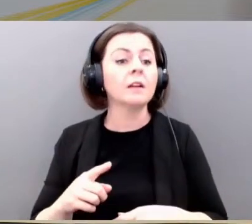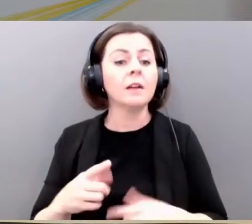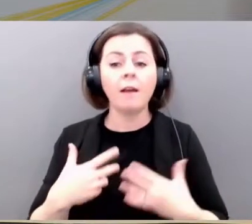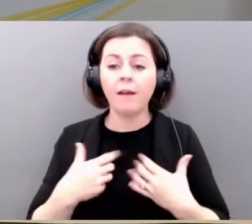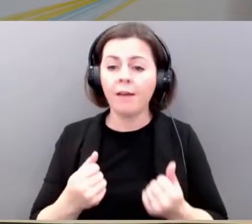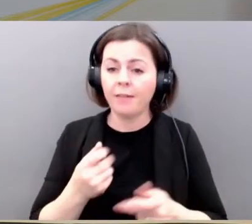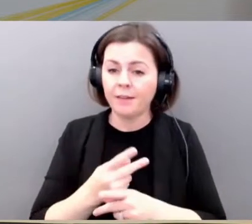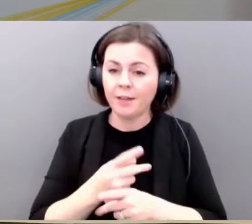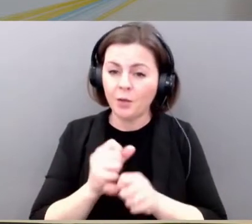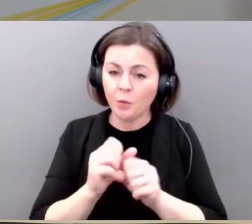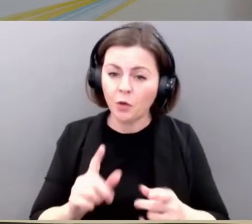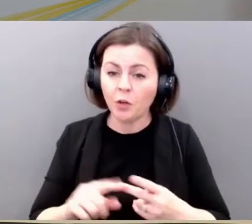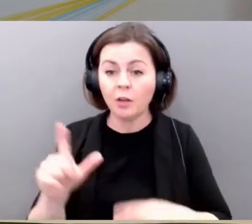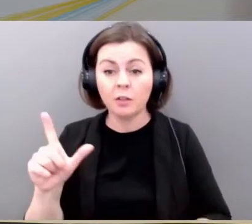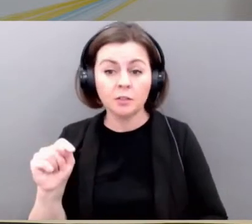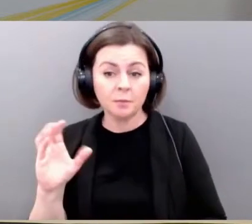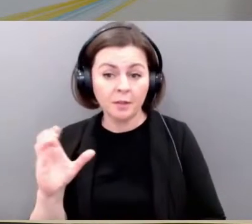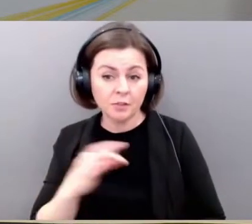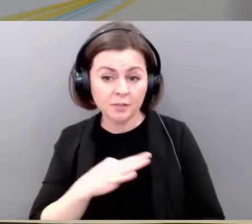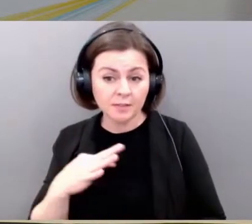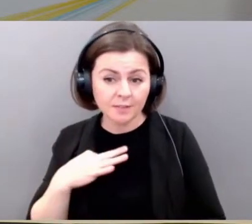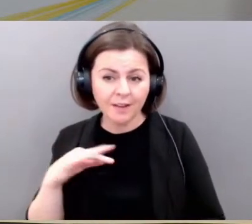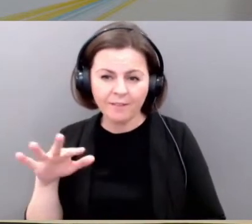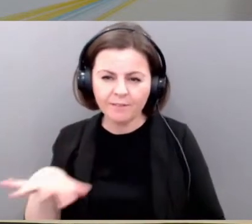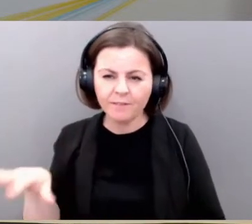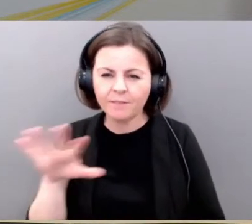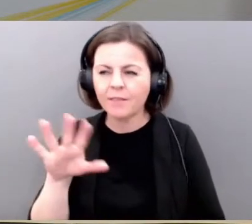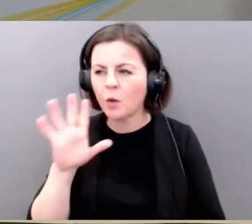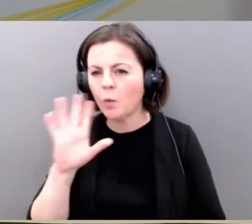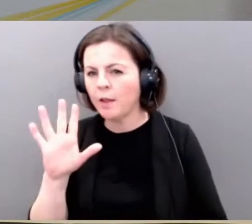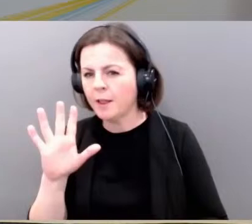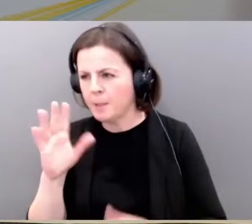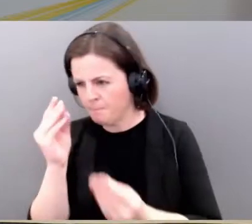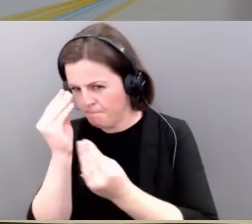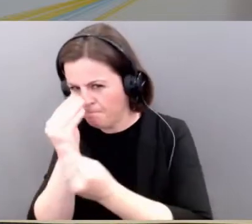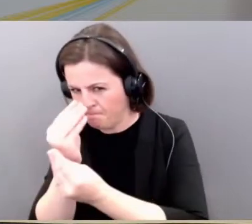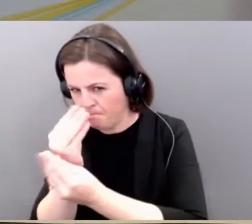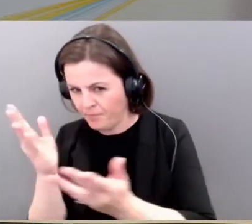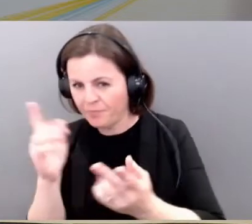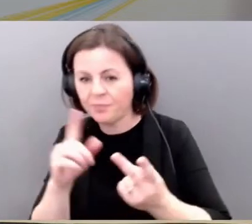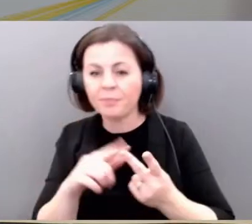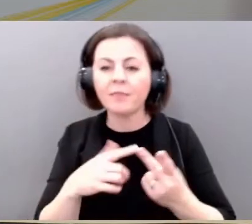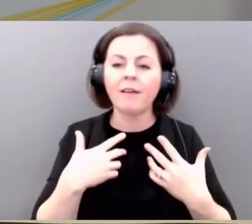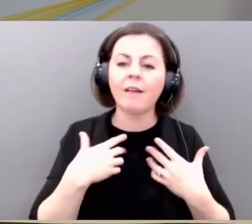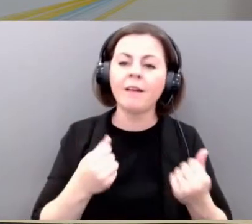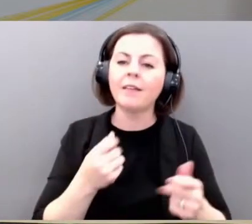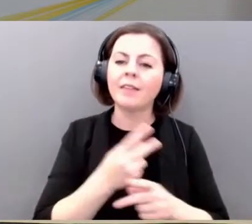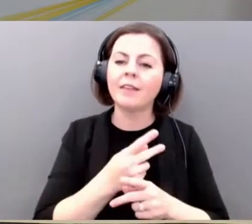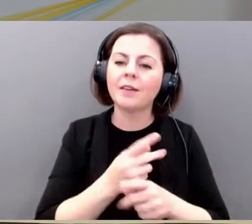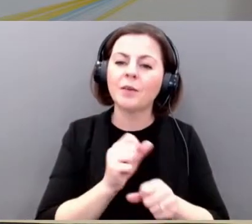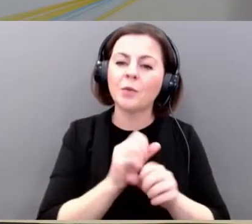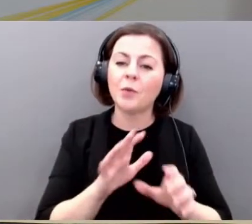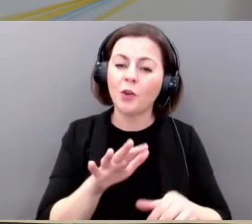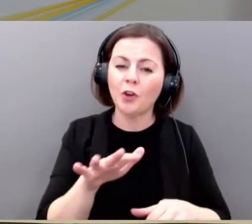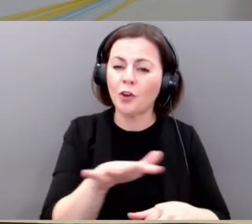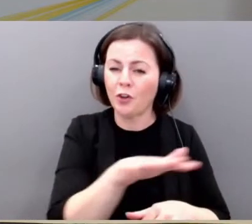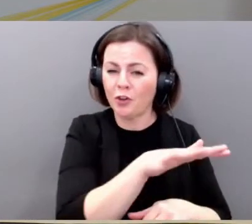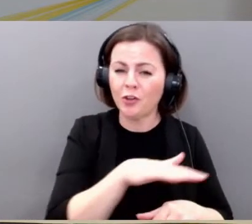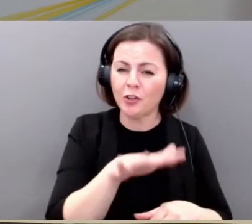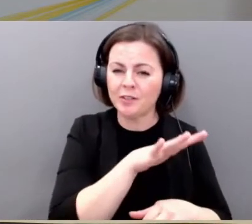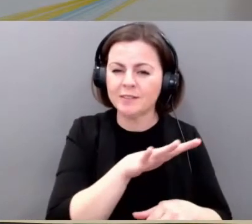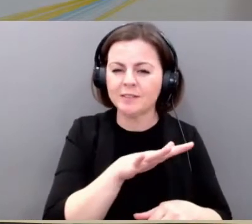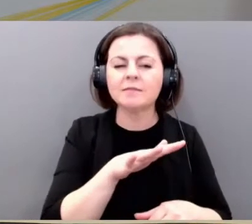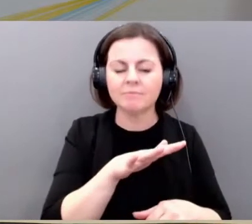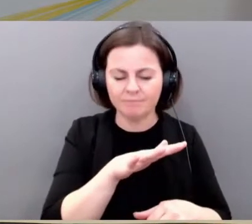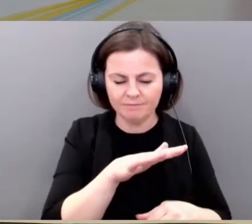staff who will be identified, as well as healthcare workers, will be